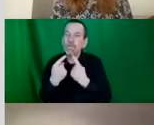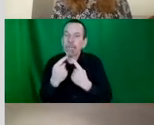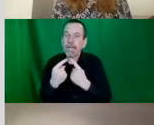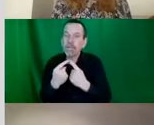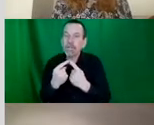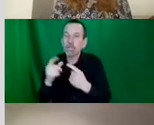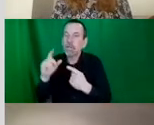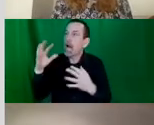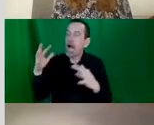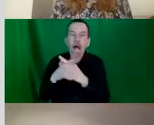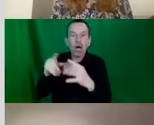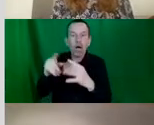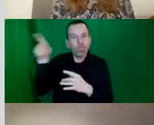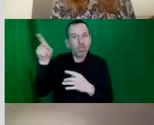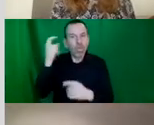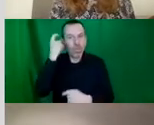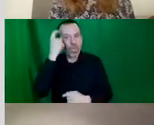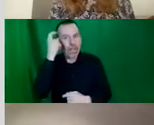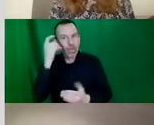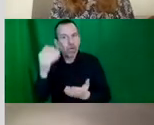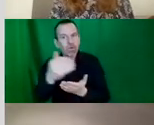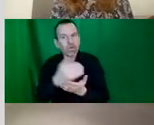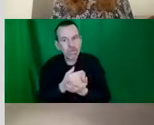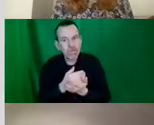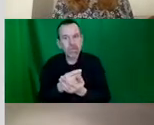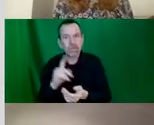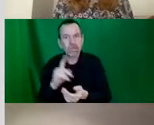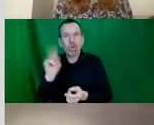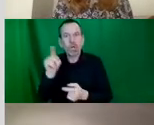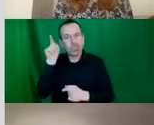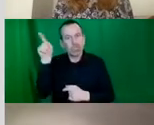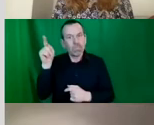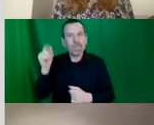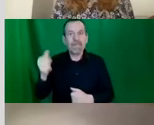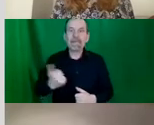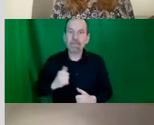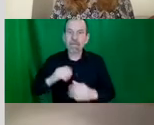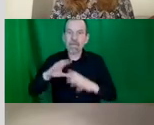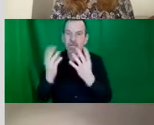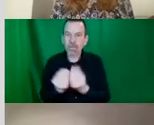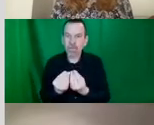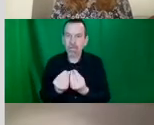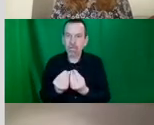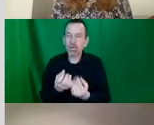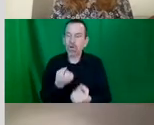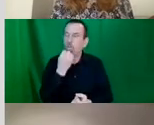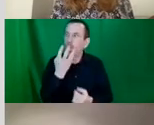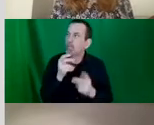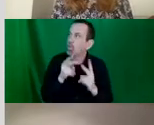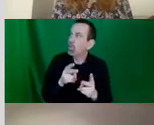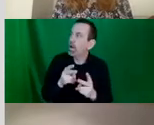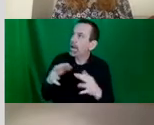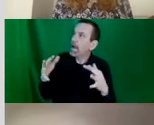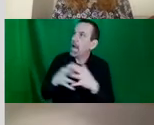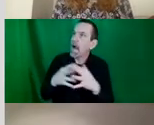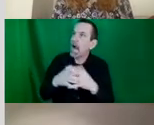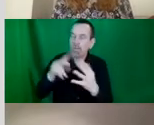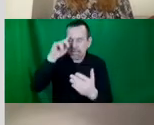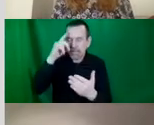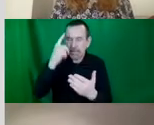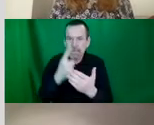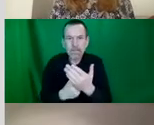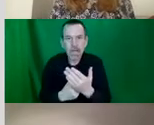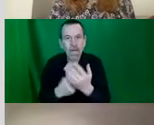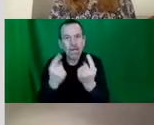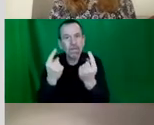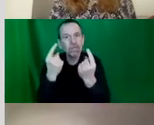and how their expectations and thoughts differ. It was a wonderful way for me to get an insight into decision-making in other areas of the library which